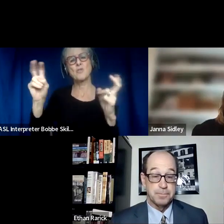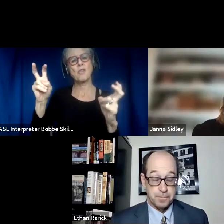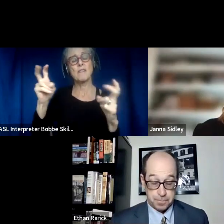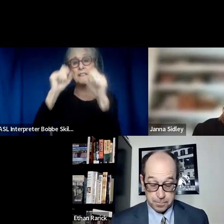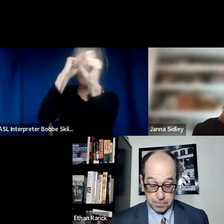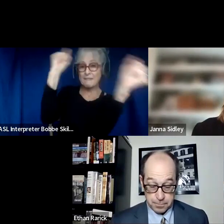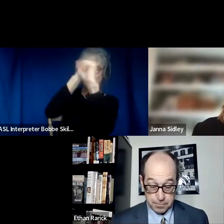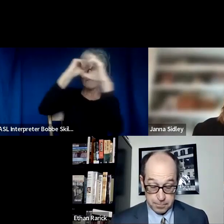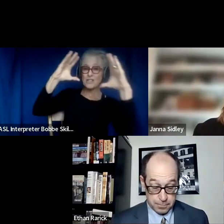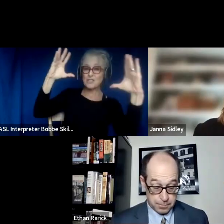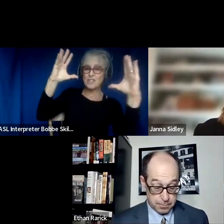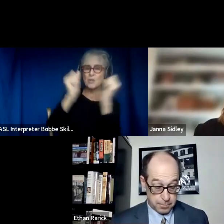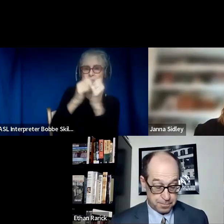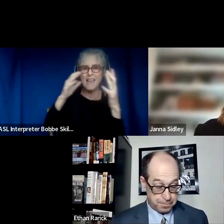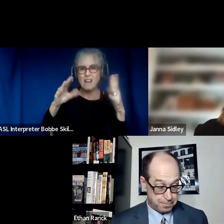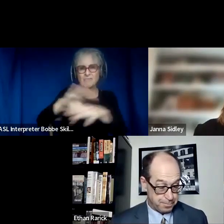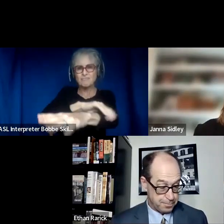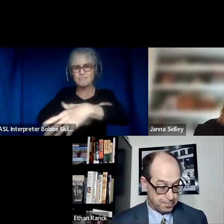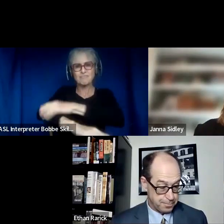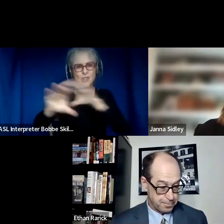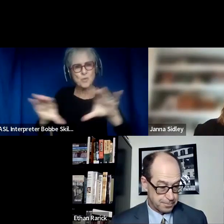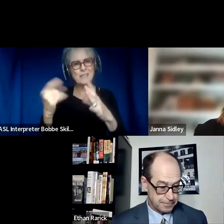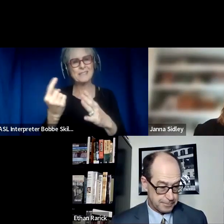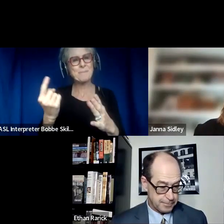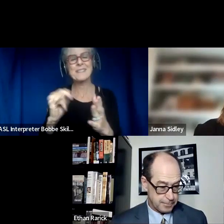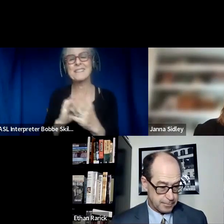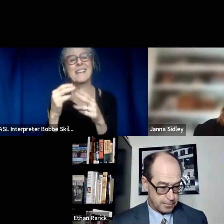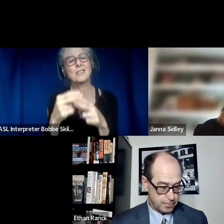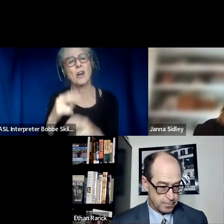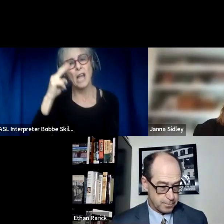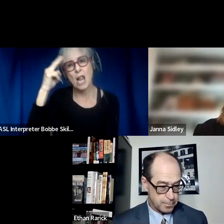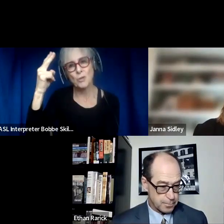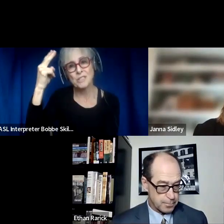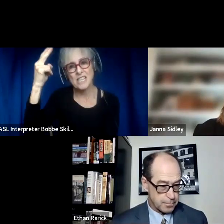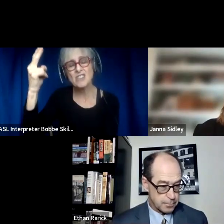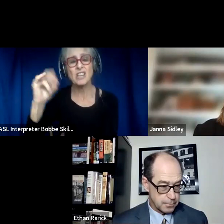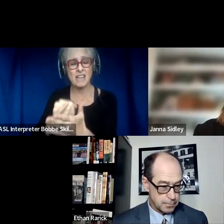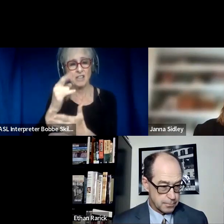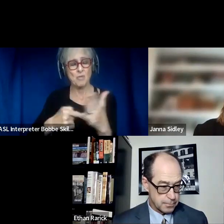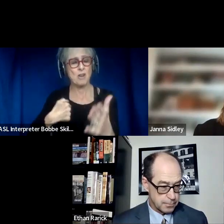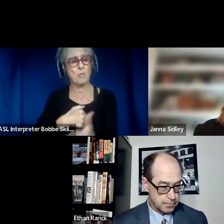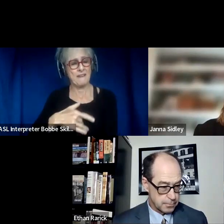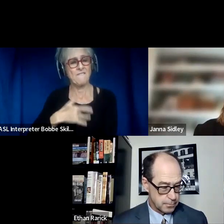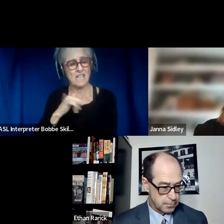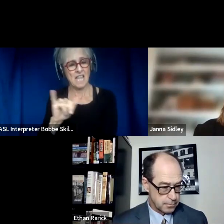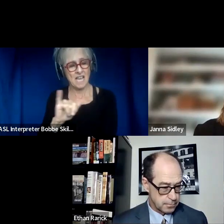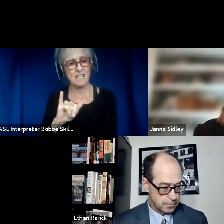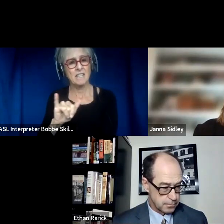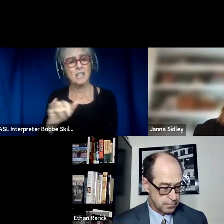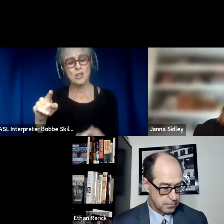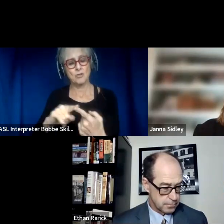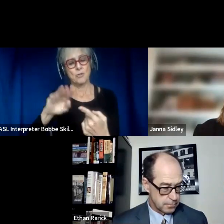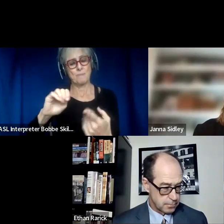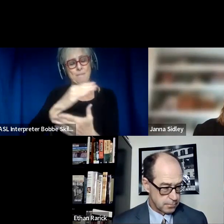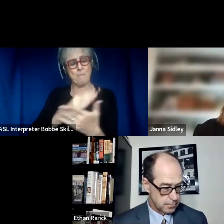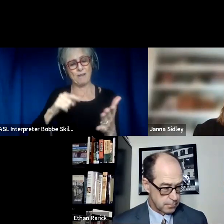than hallucination. And that's really what we feel like. So to be able to be part of the solution, I